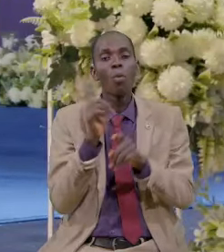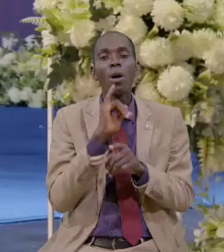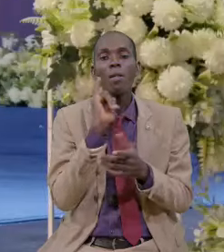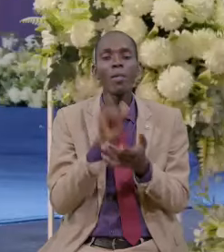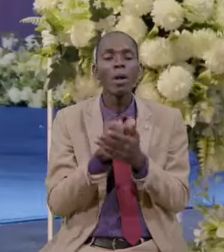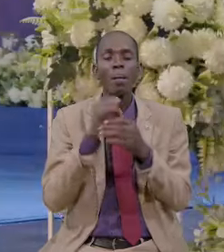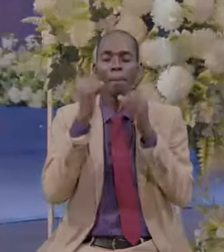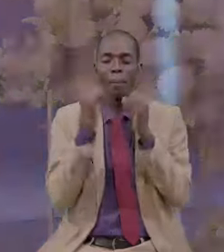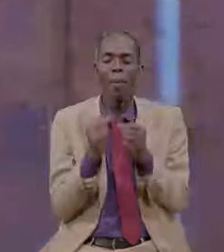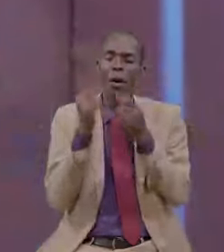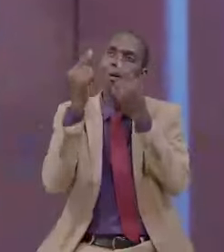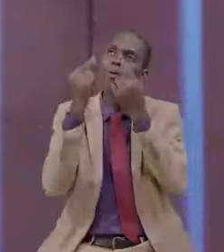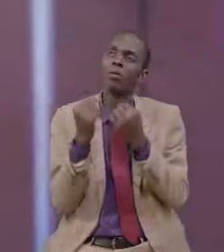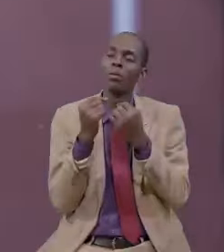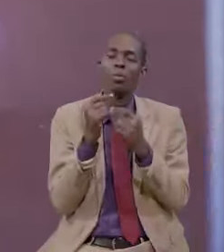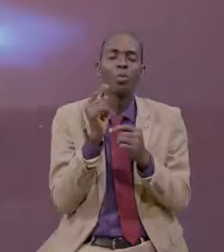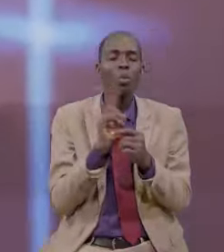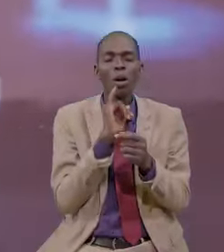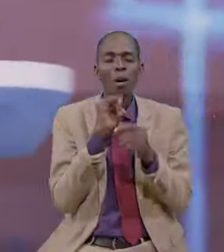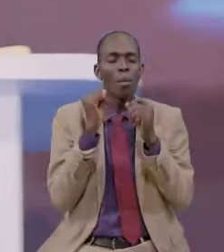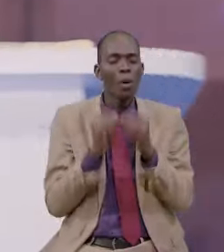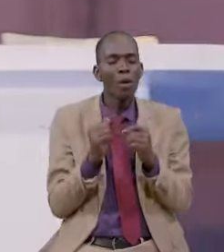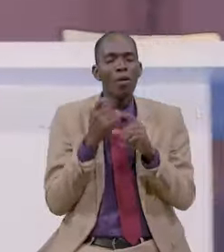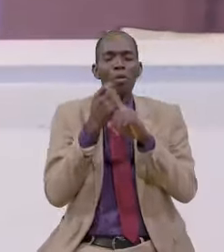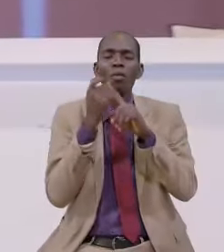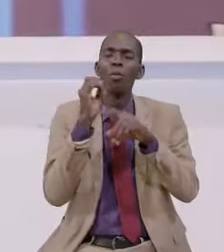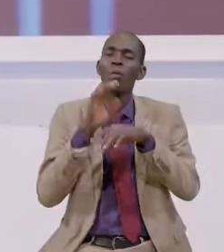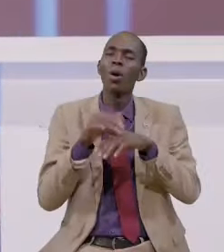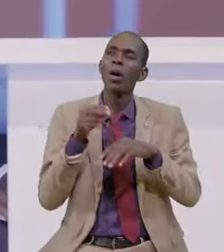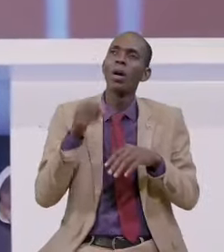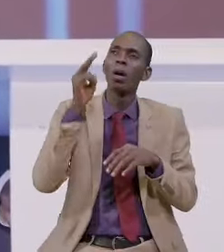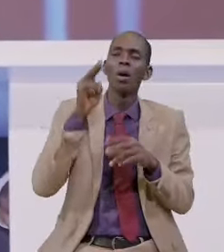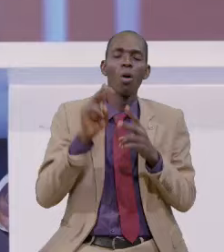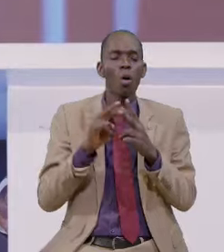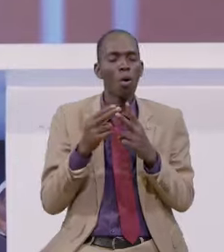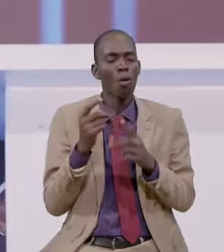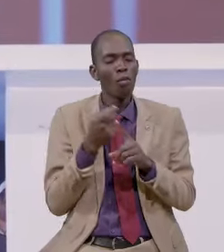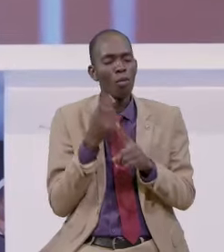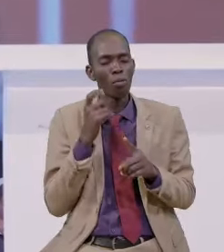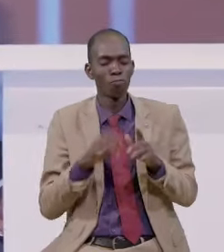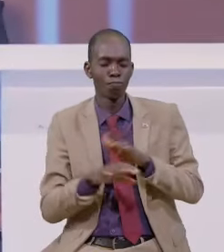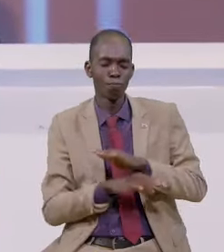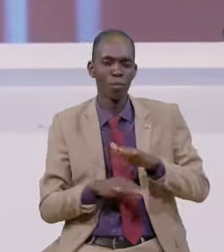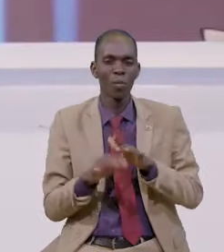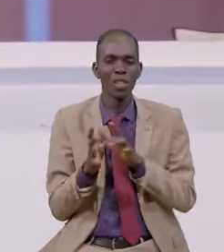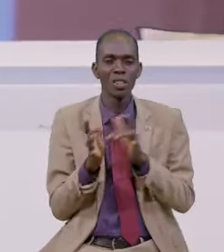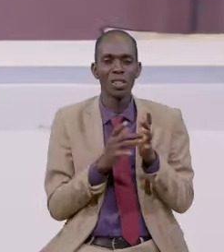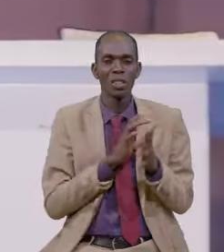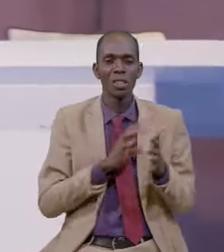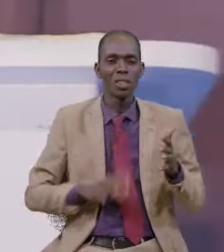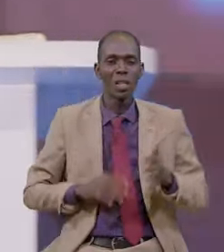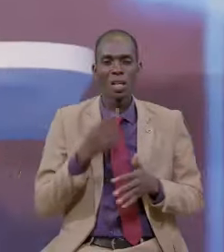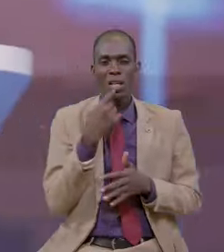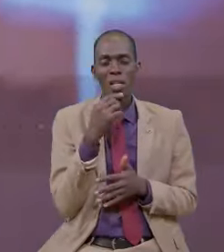Is it from on high, check up, or is it from below? Jesus said that in